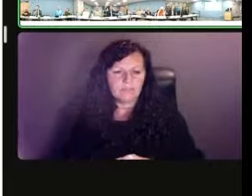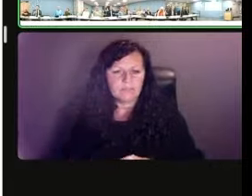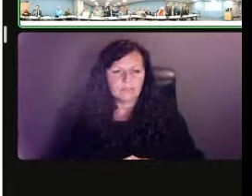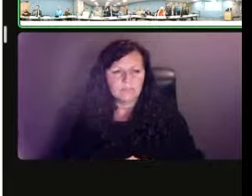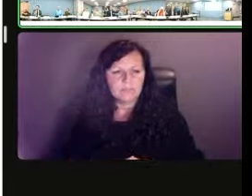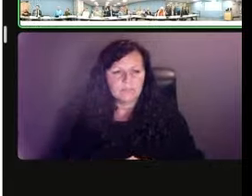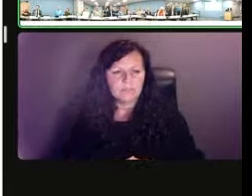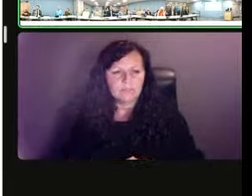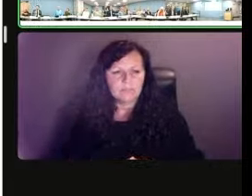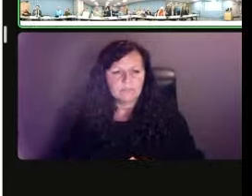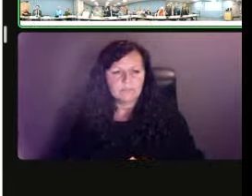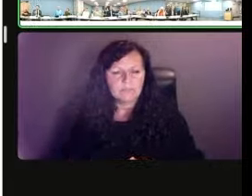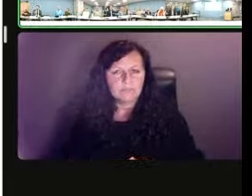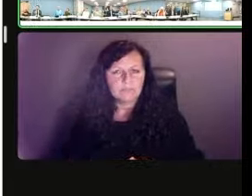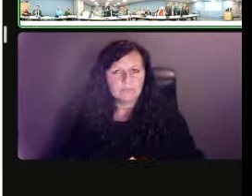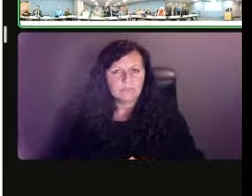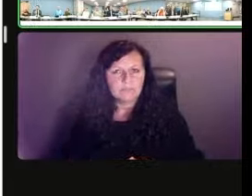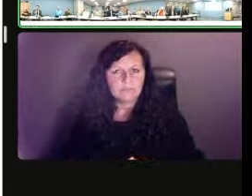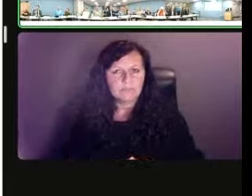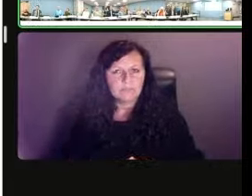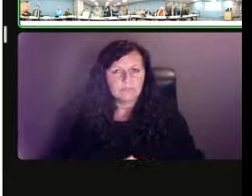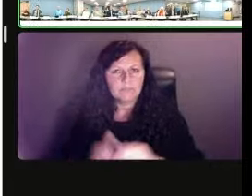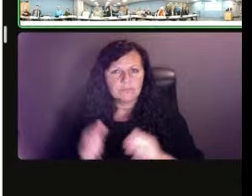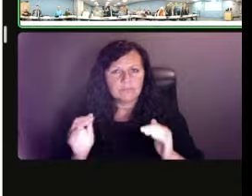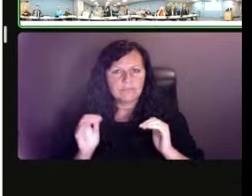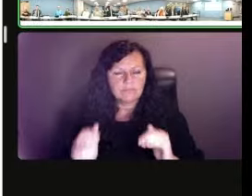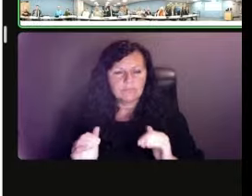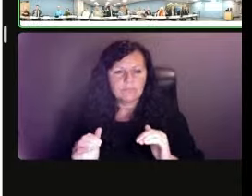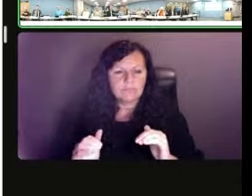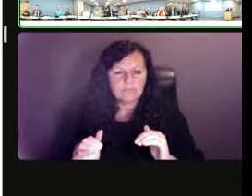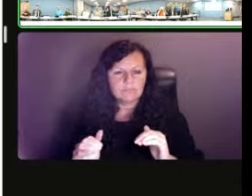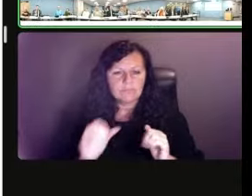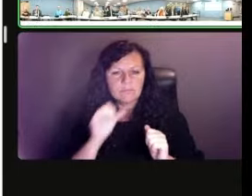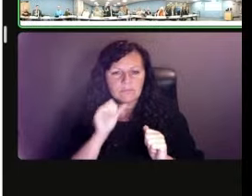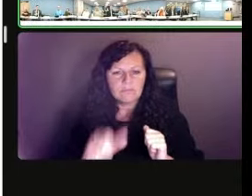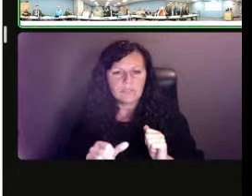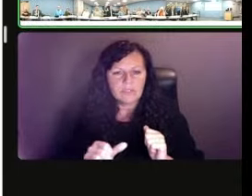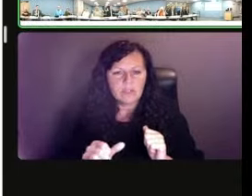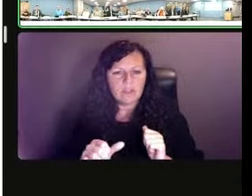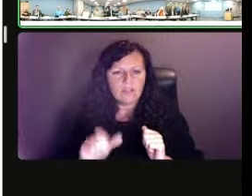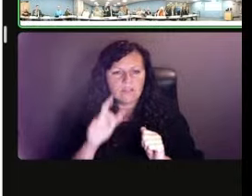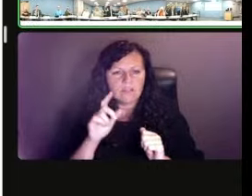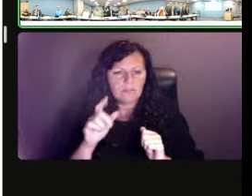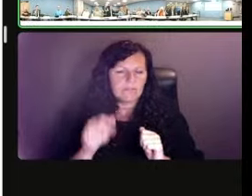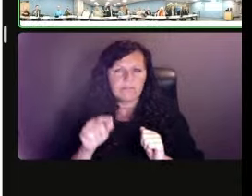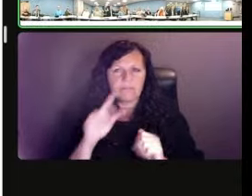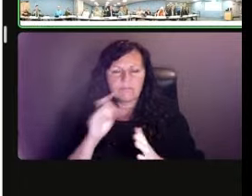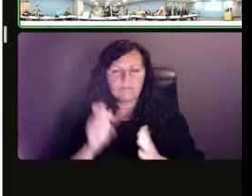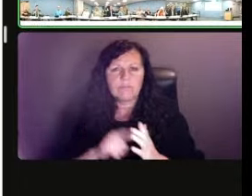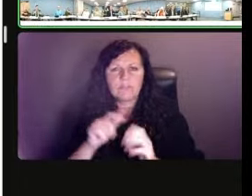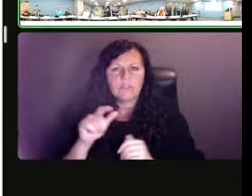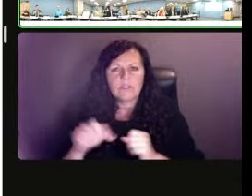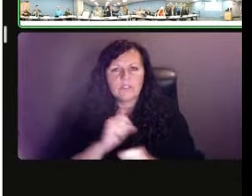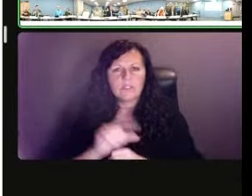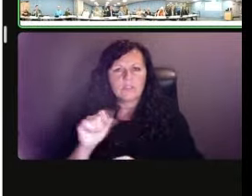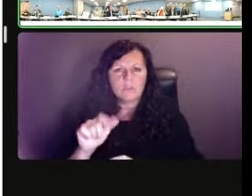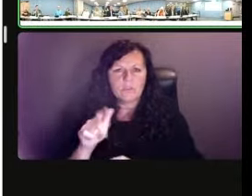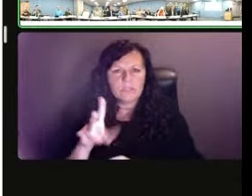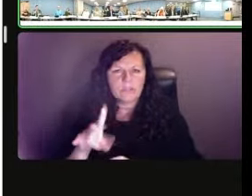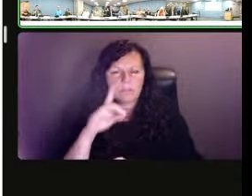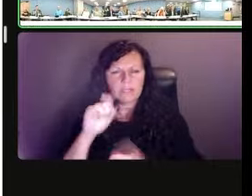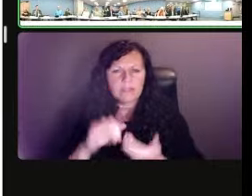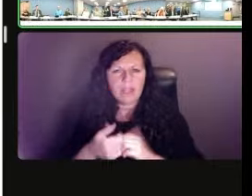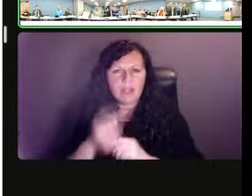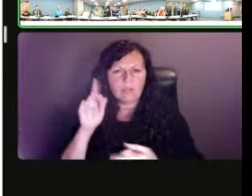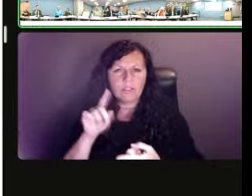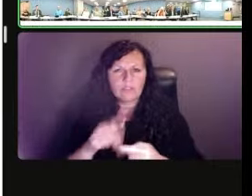And then just real quick, we're not noting 2027 because the way the reductions work, they're substantial enough that you don't need